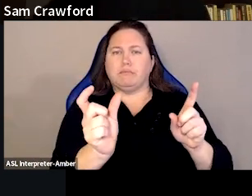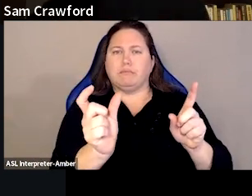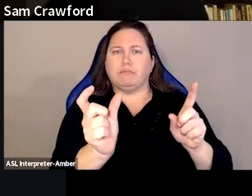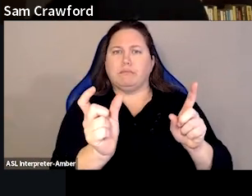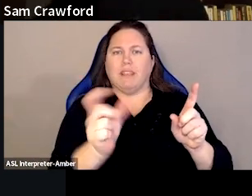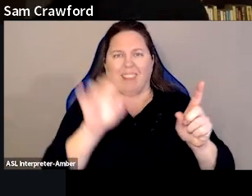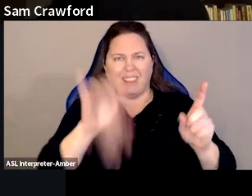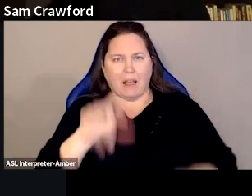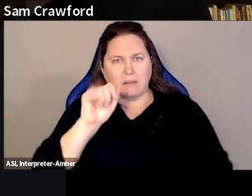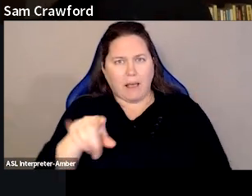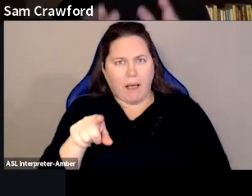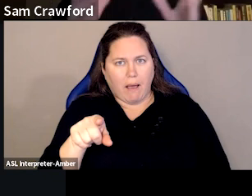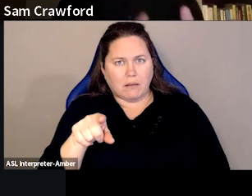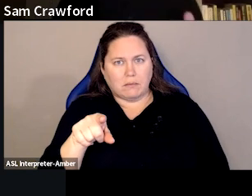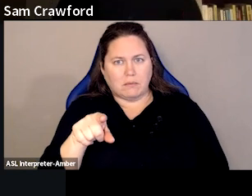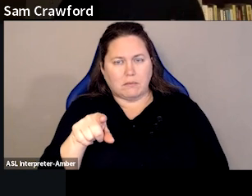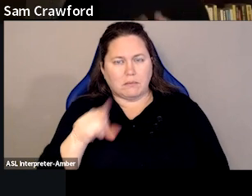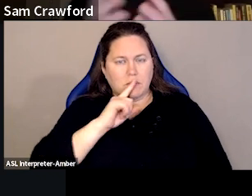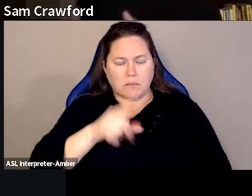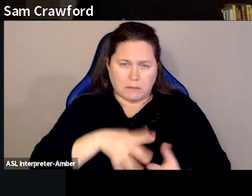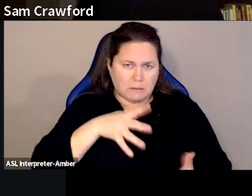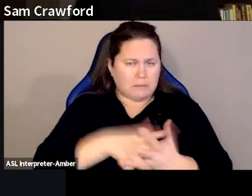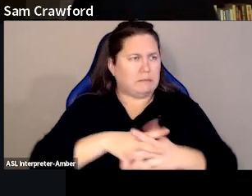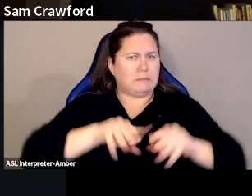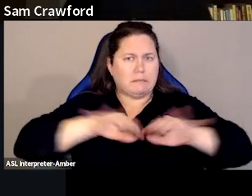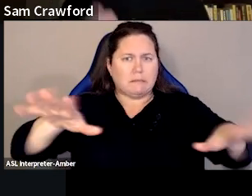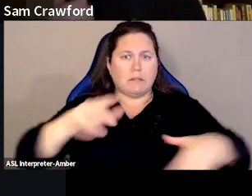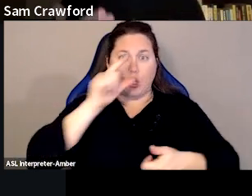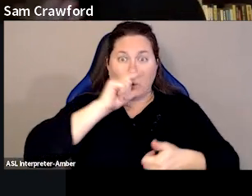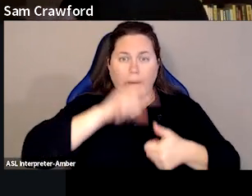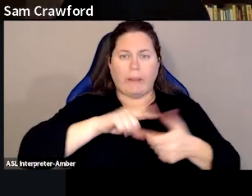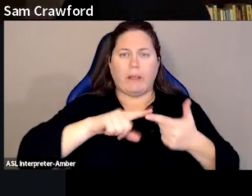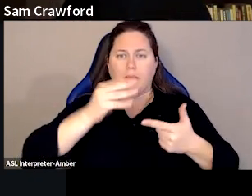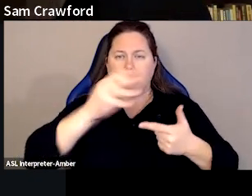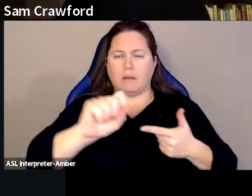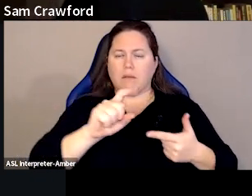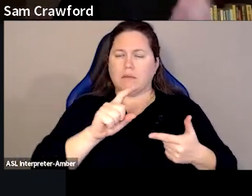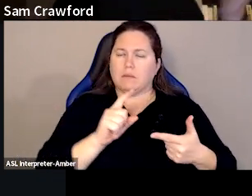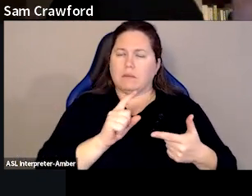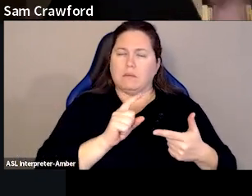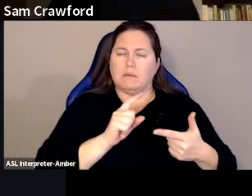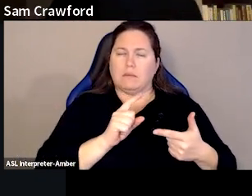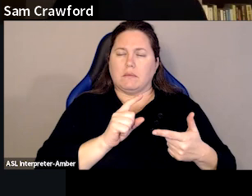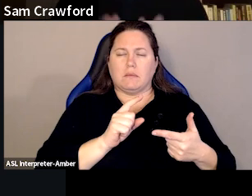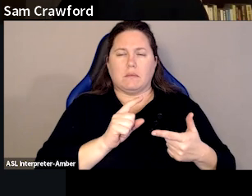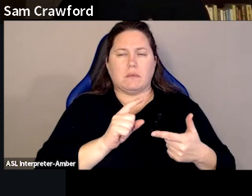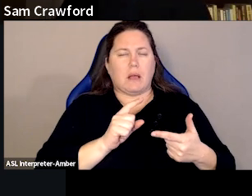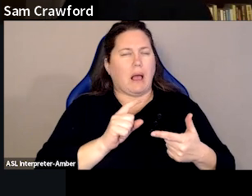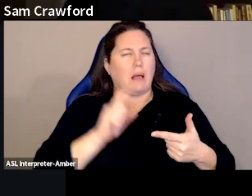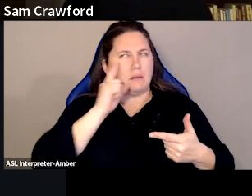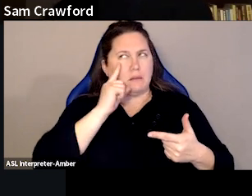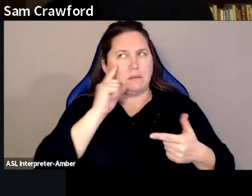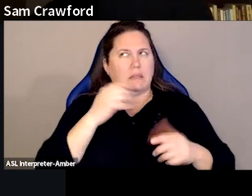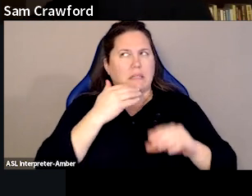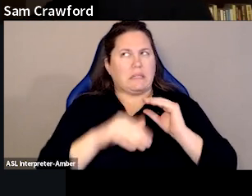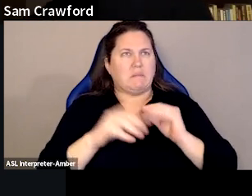again. It's so widespread, like Google do it, Microsoft do it. I think you'd be hard pressed to find an email provider at least that doesn't